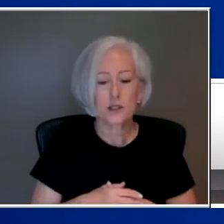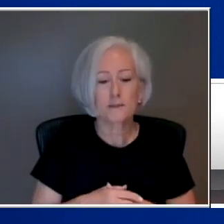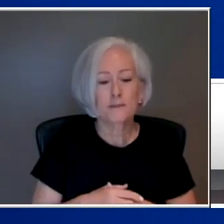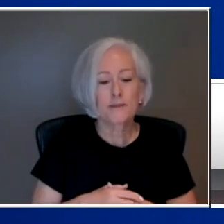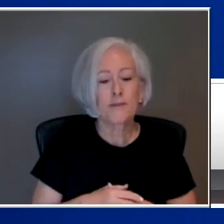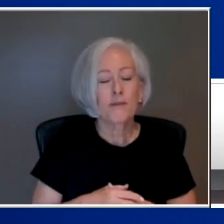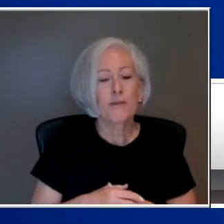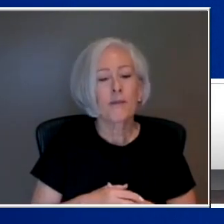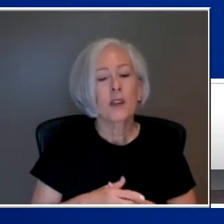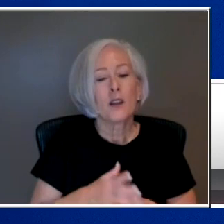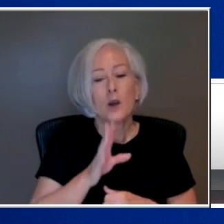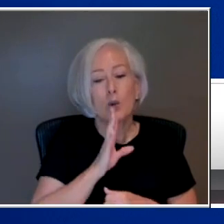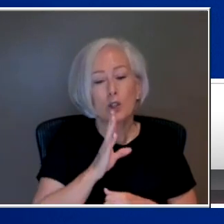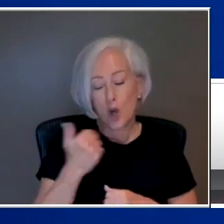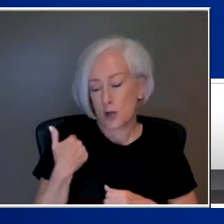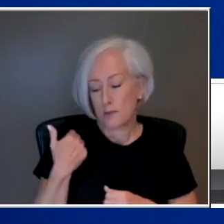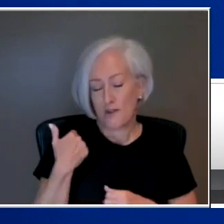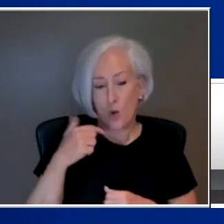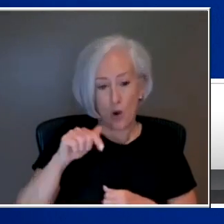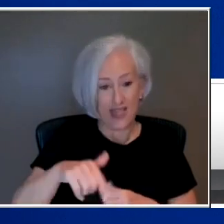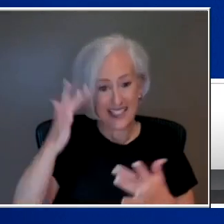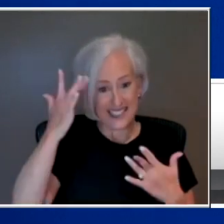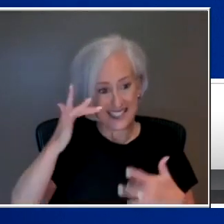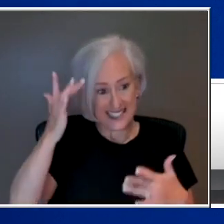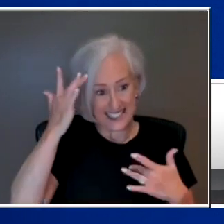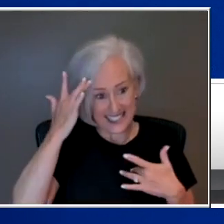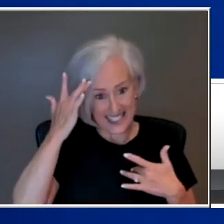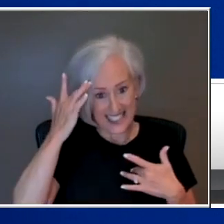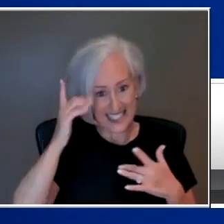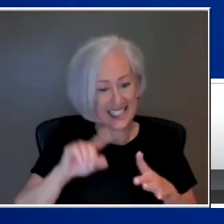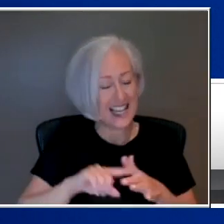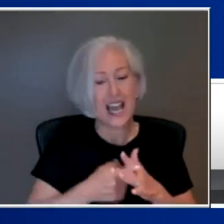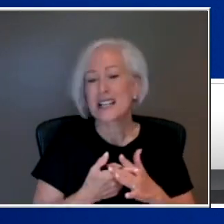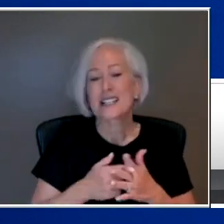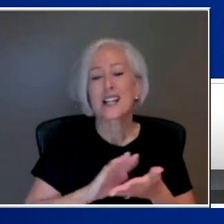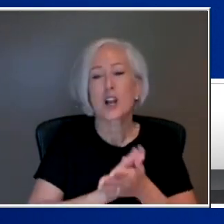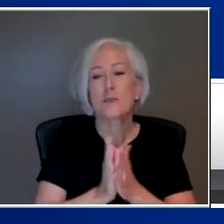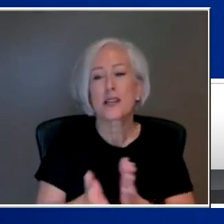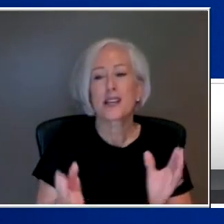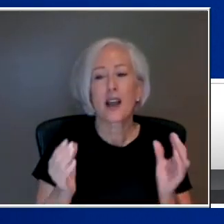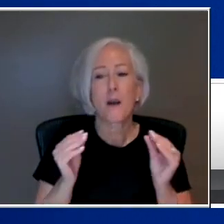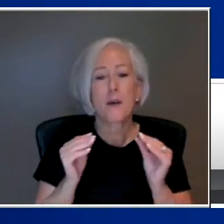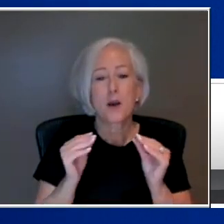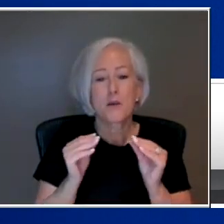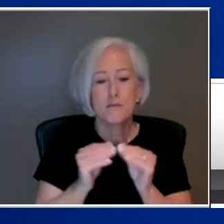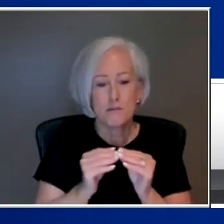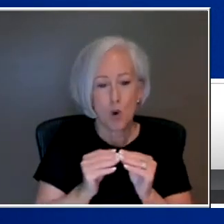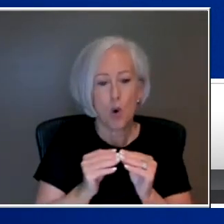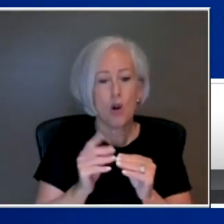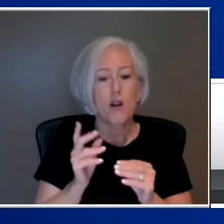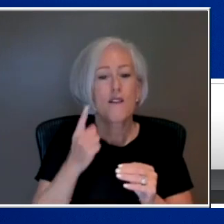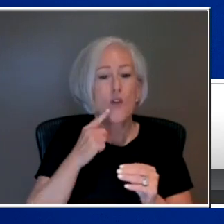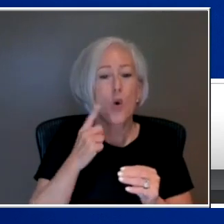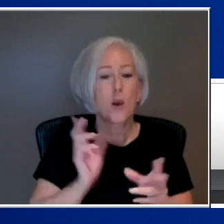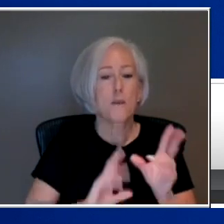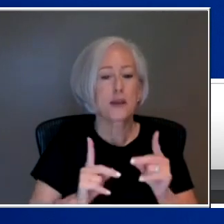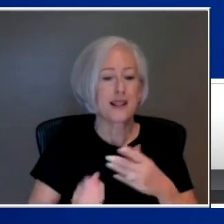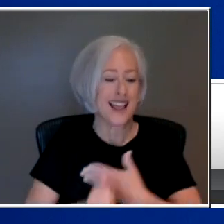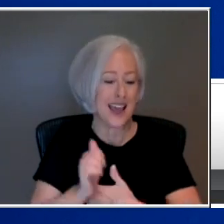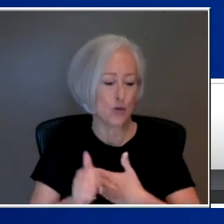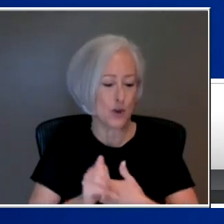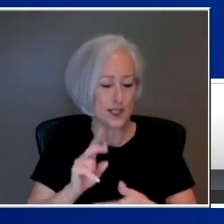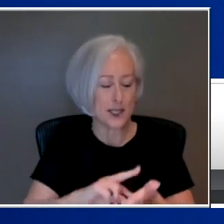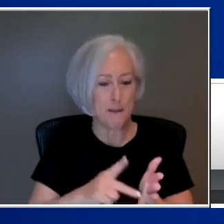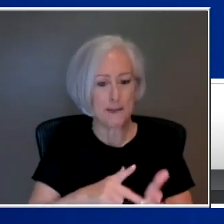have talked before, this disease has really started to become a disease of those most at risk. So certainly age, those with